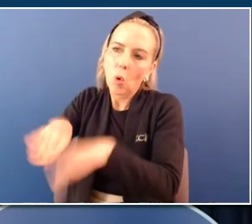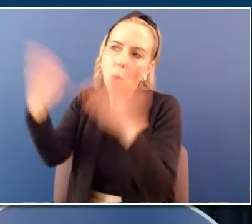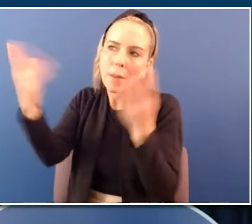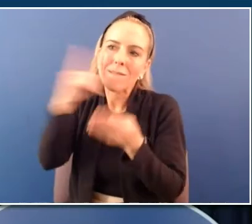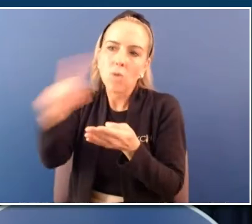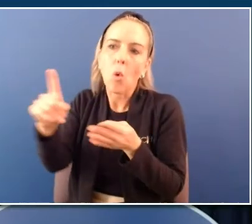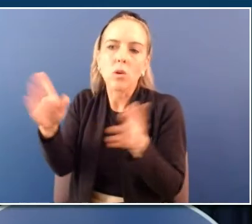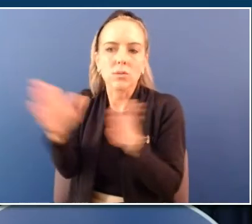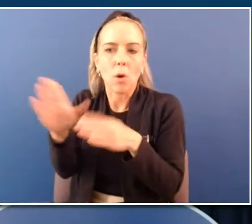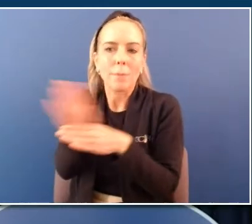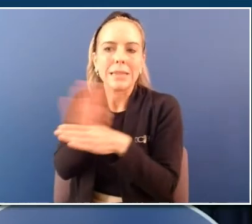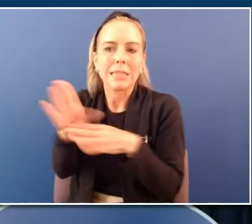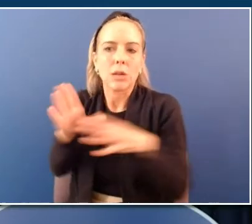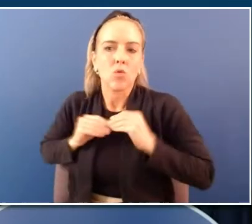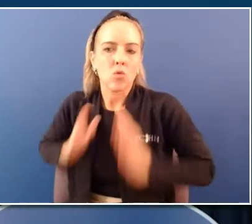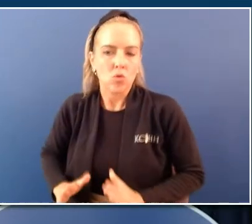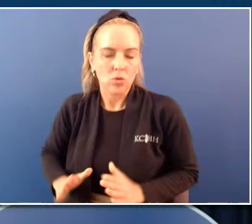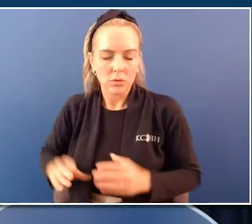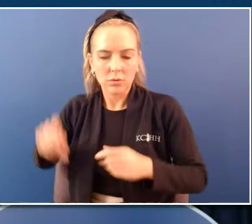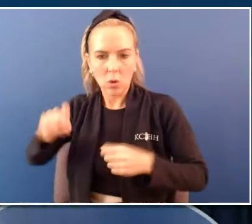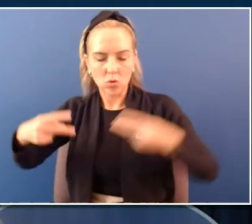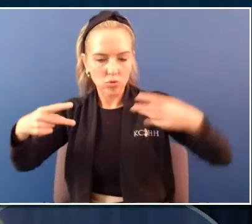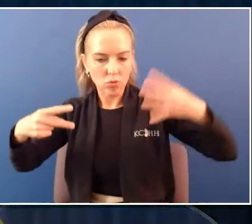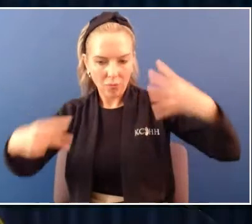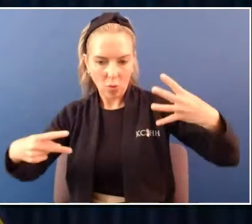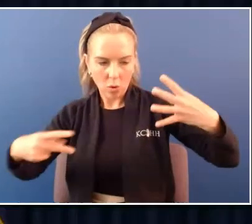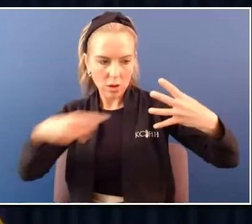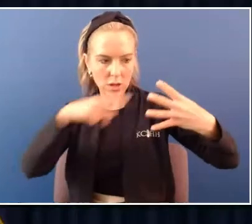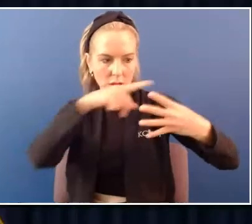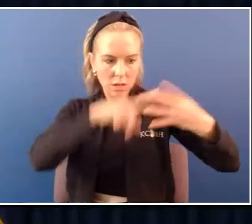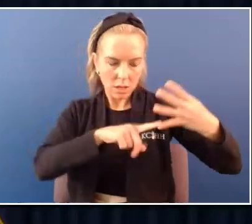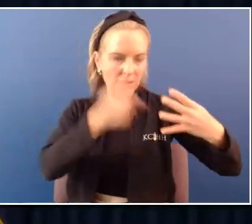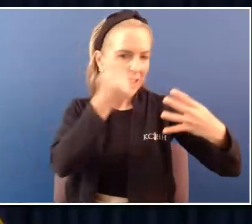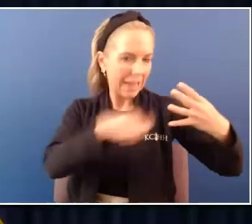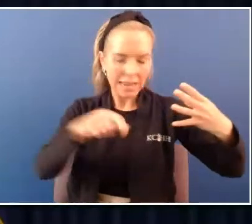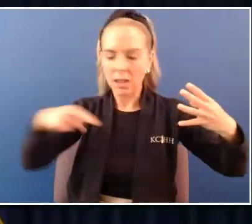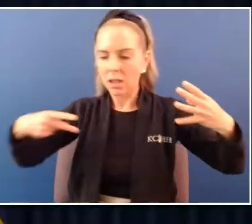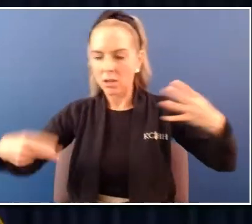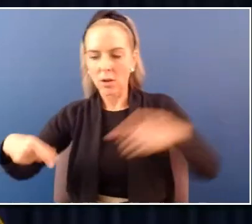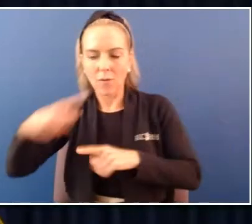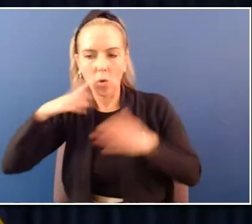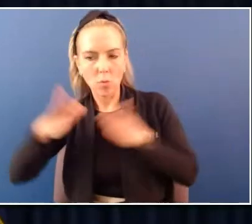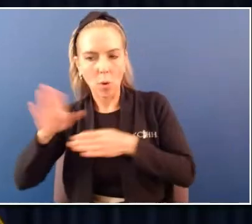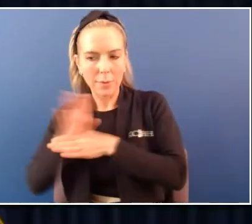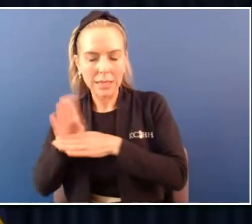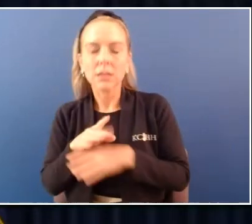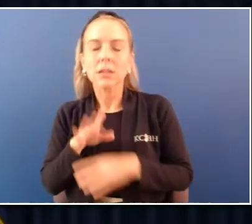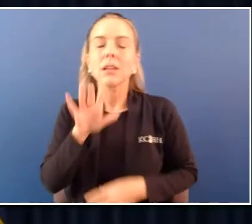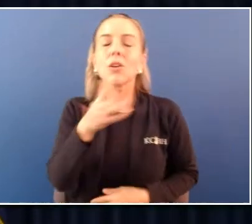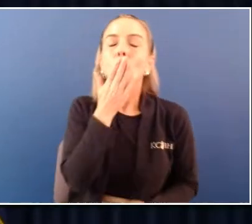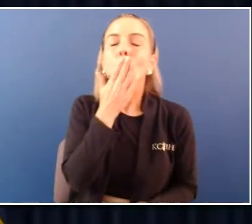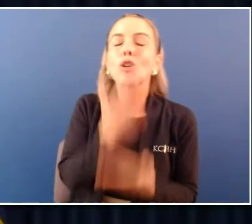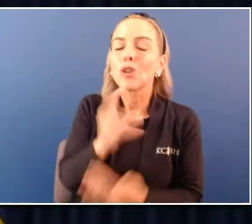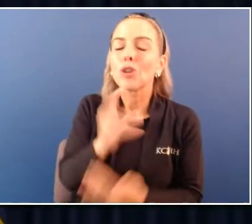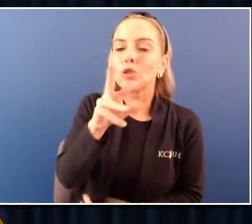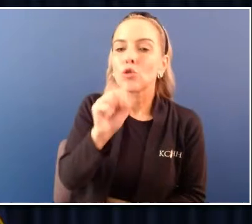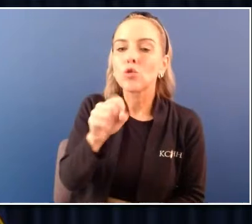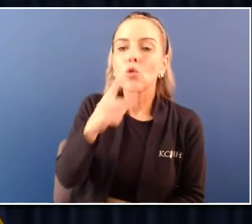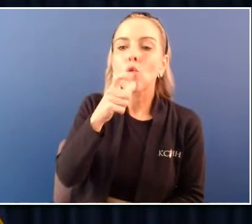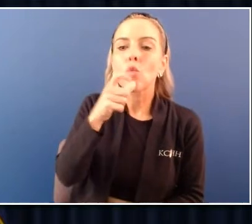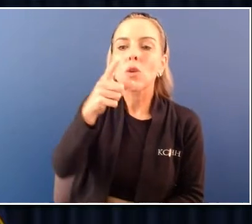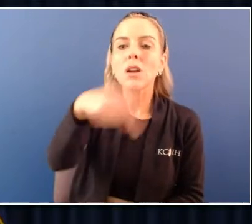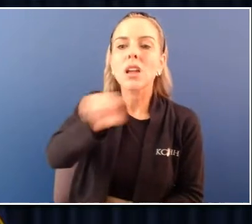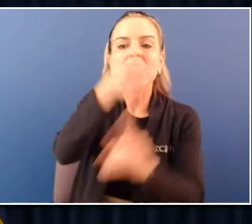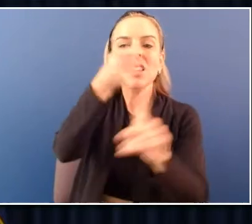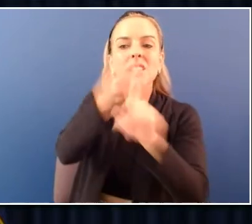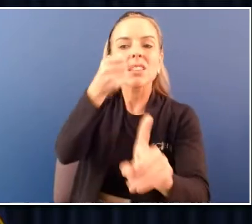in Prospect. Today, we also have some good news for folks in those 11 counties who are out of work because of the